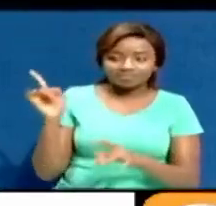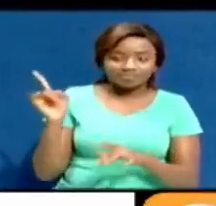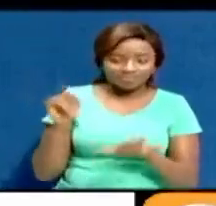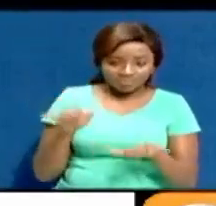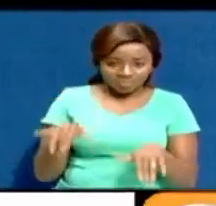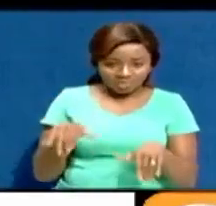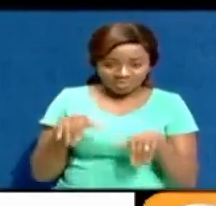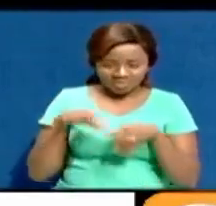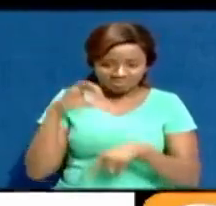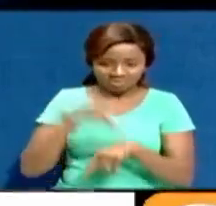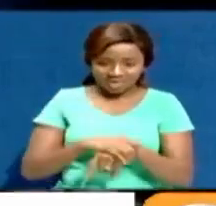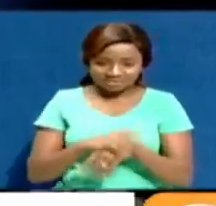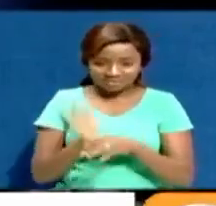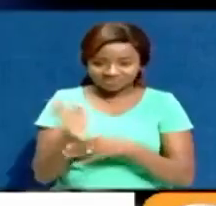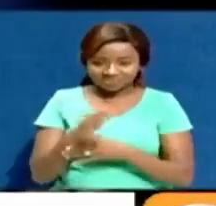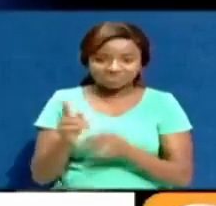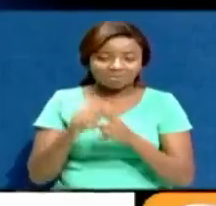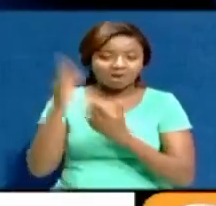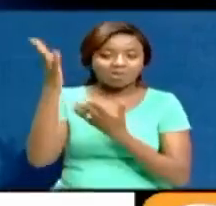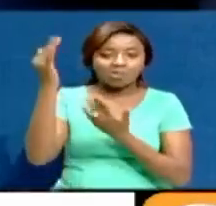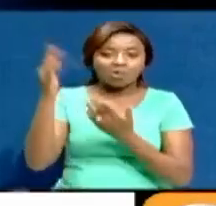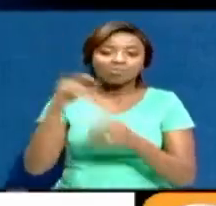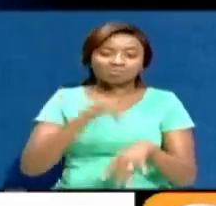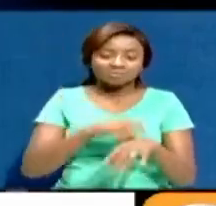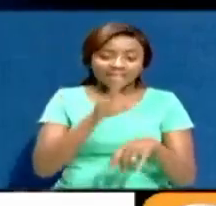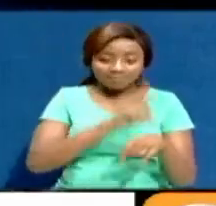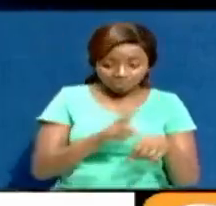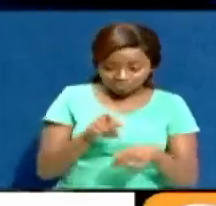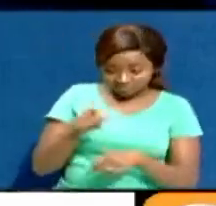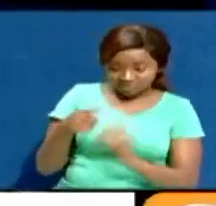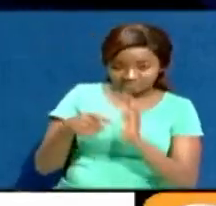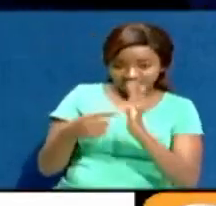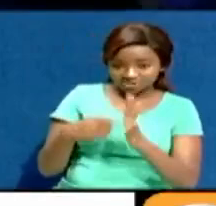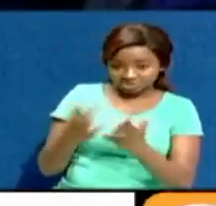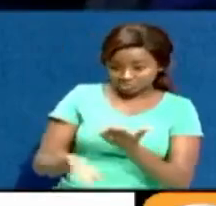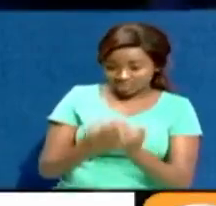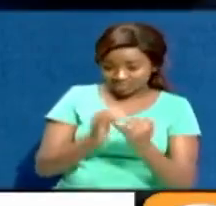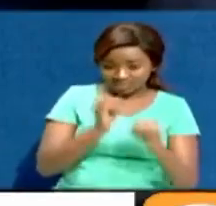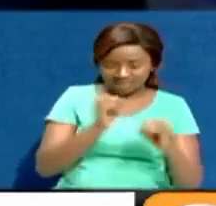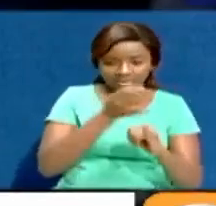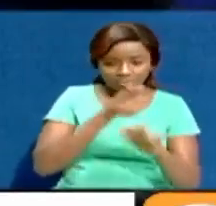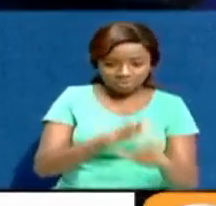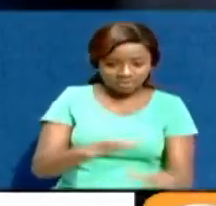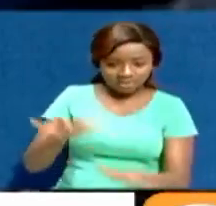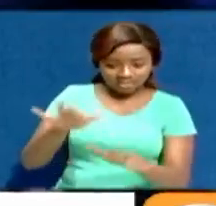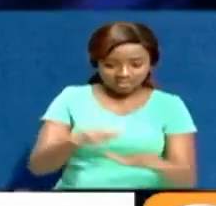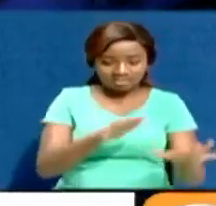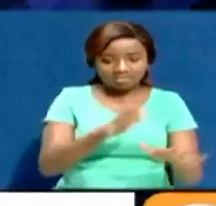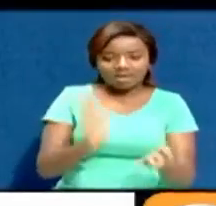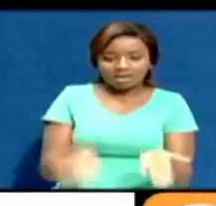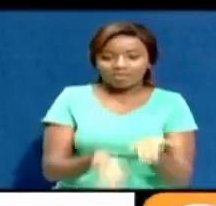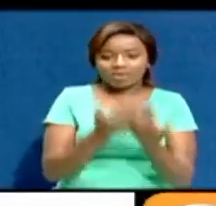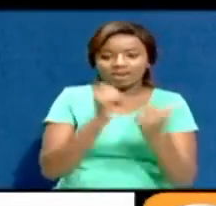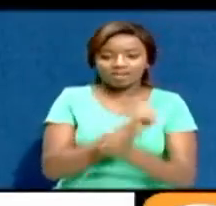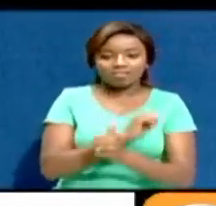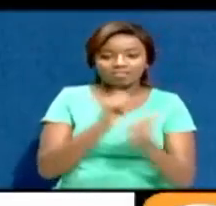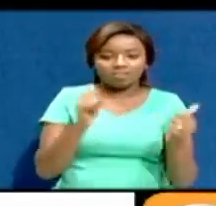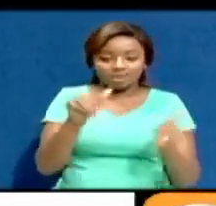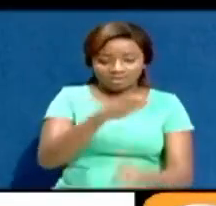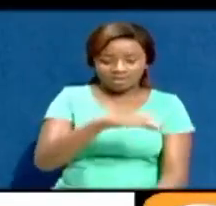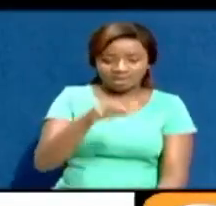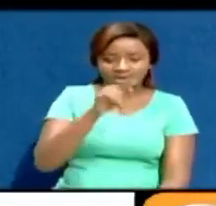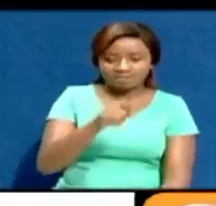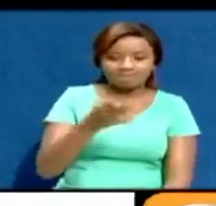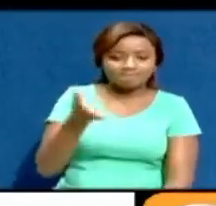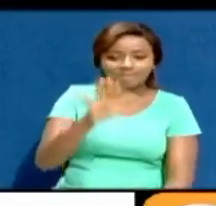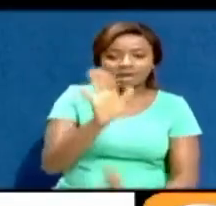catch, they keep hope alive that the use of clean energy on the lake will dawn a fresh start for the once vibrant fishing sector